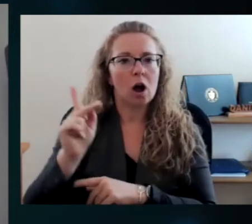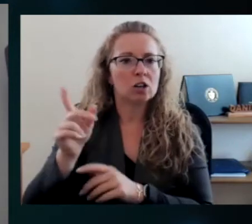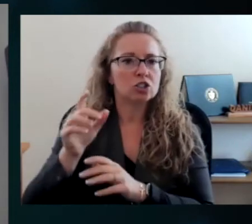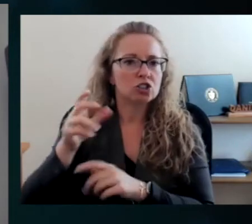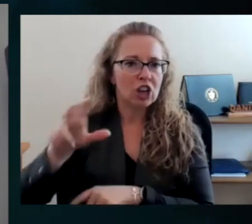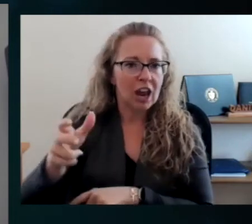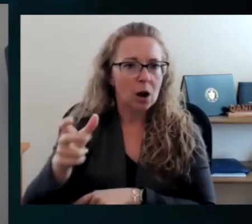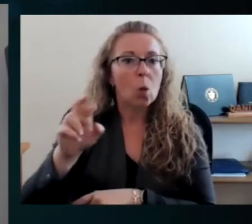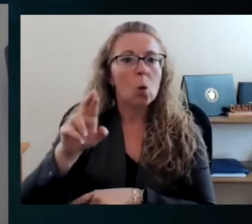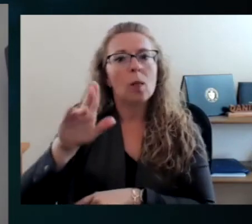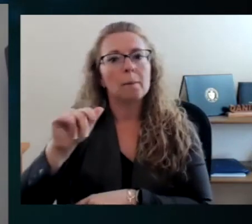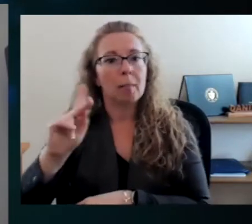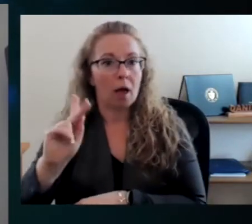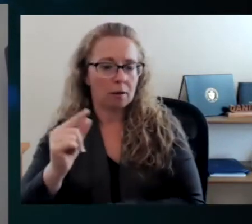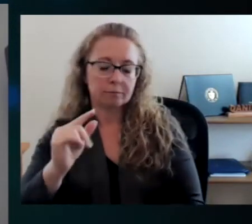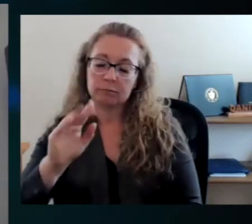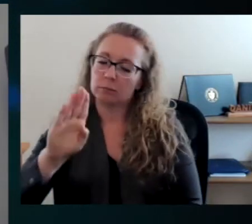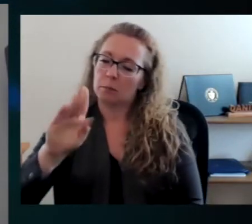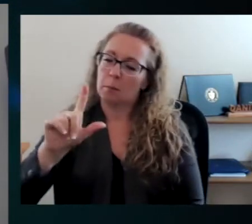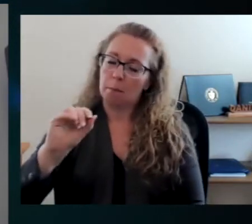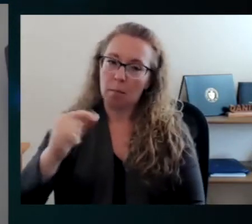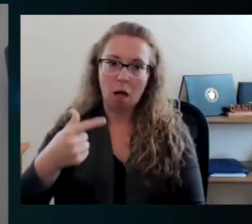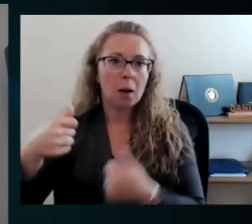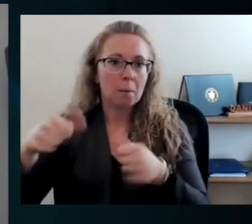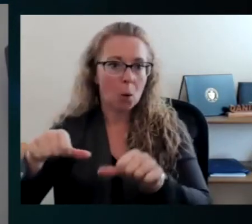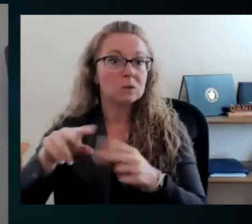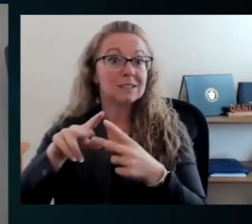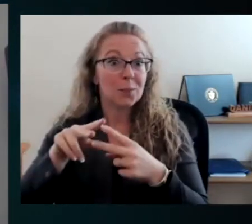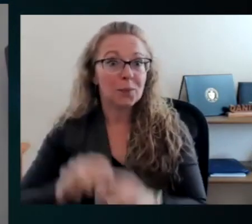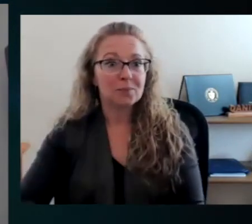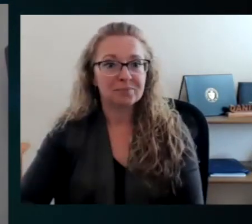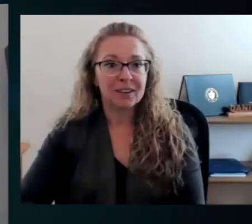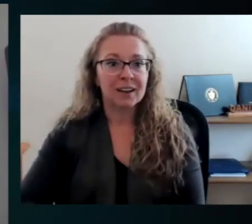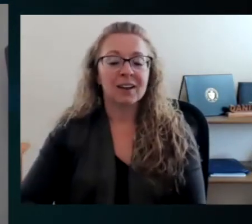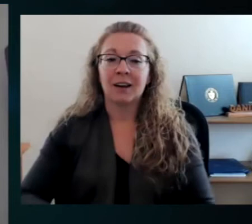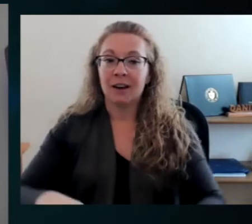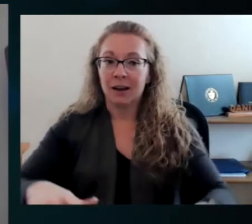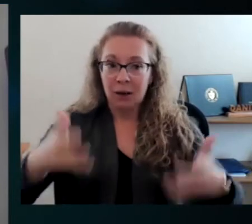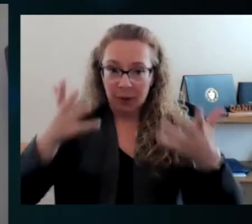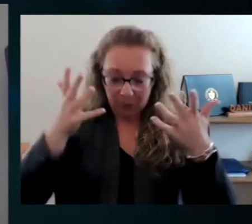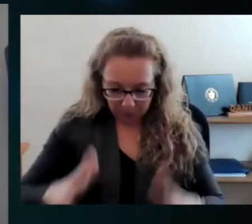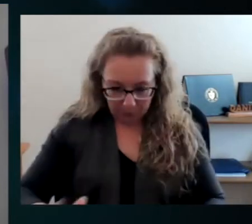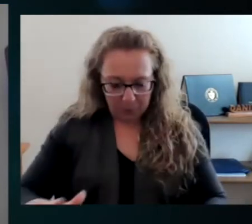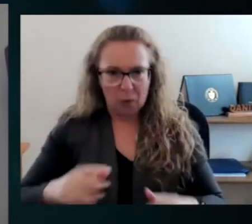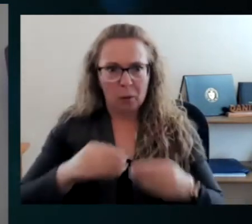post. So with the house kept, whew, that was fast.